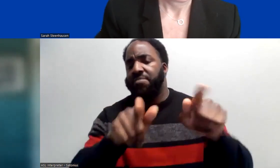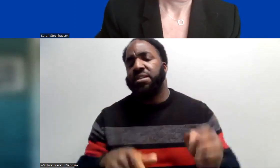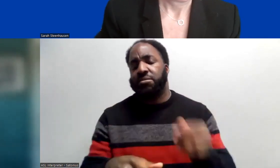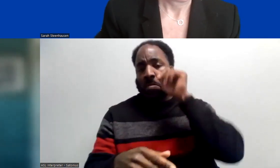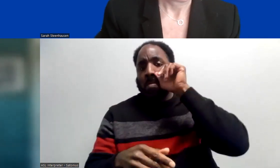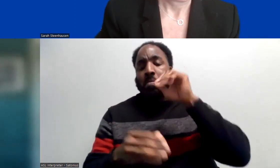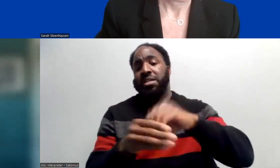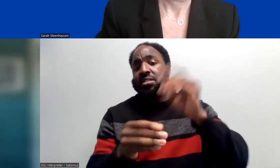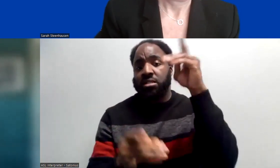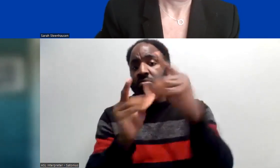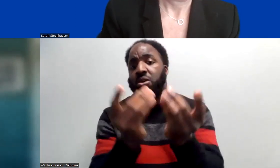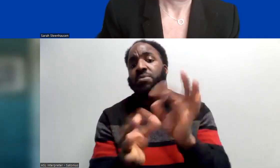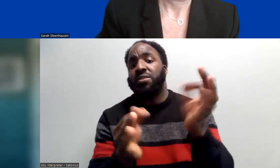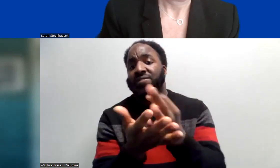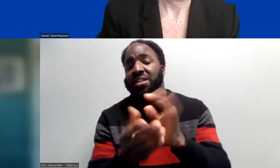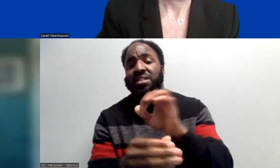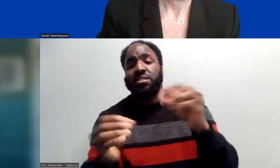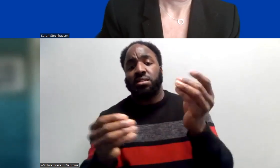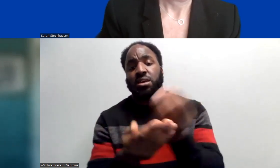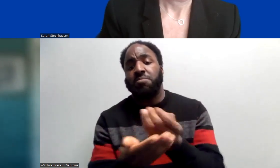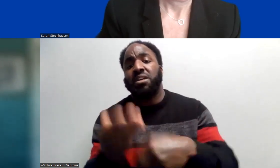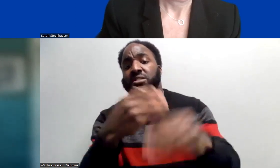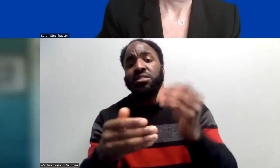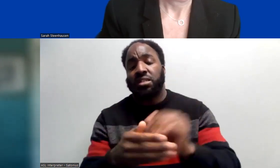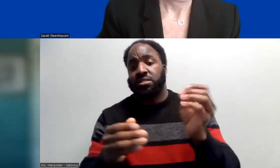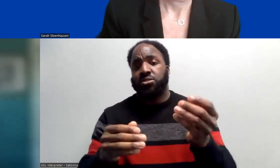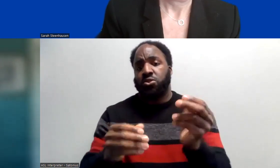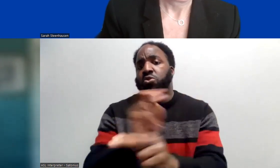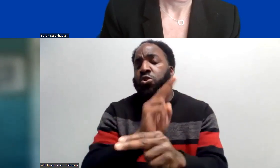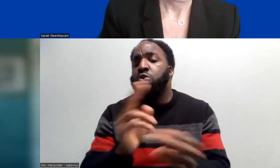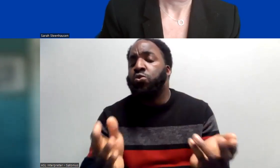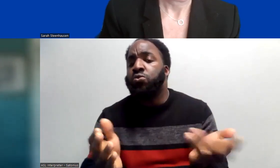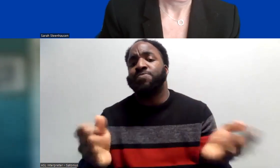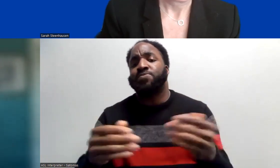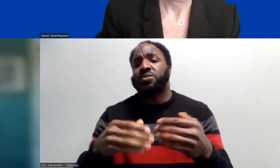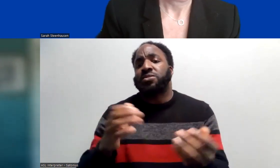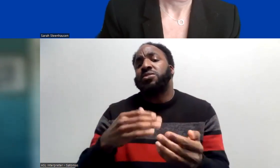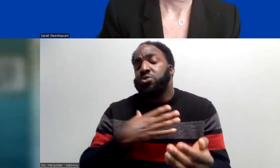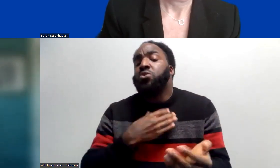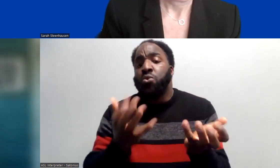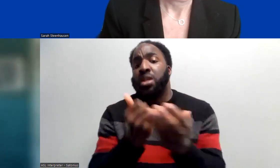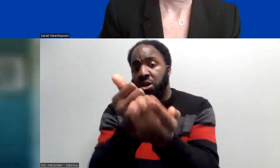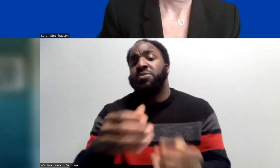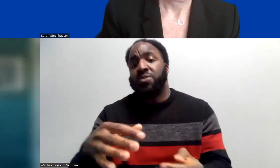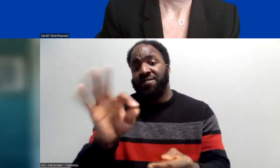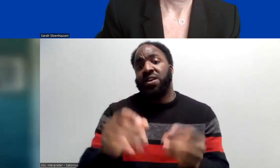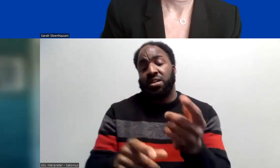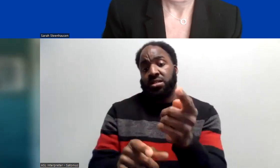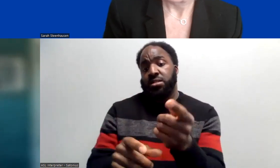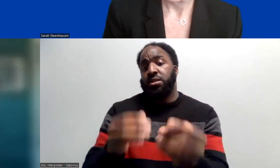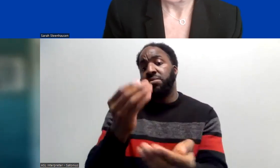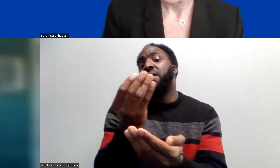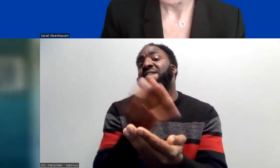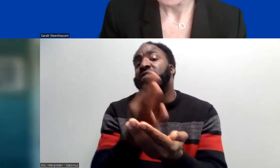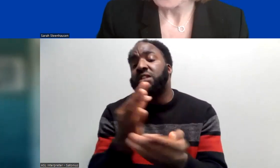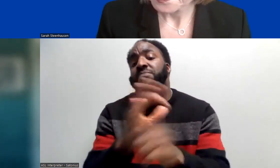Finance and the budgets that are being put out? So we'd love to help you find dedicated funding to make those initiatives real, not just from kind